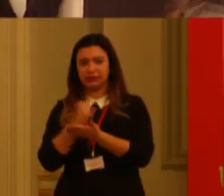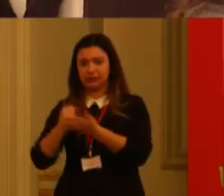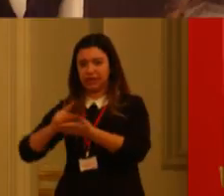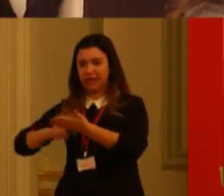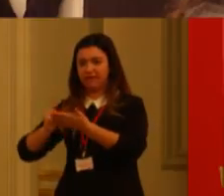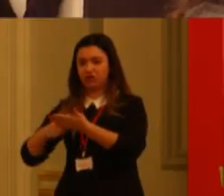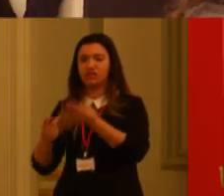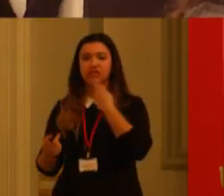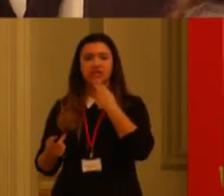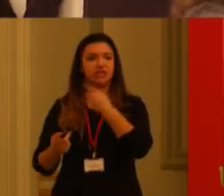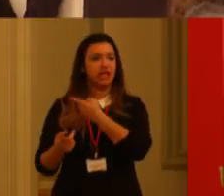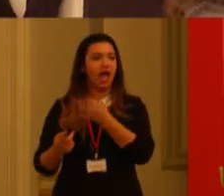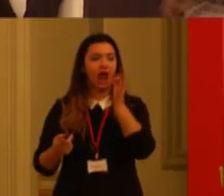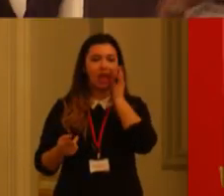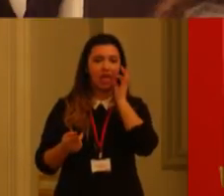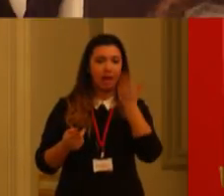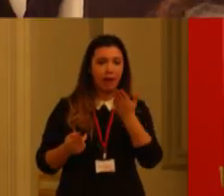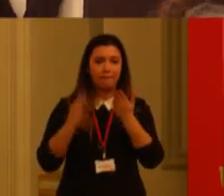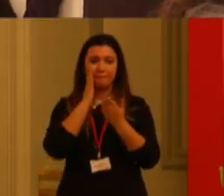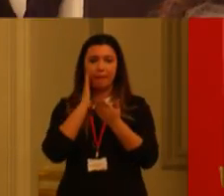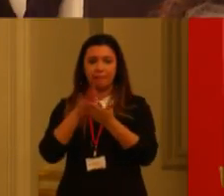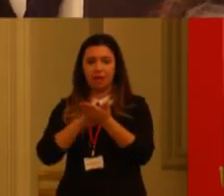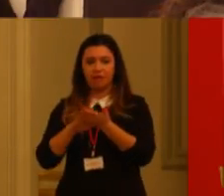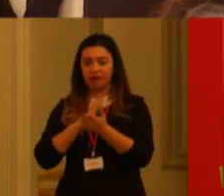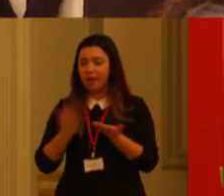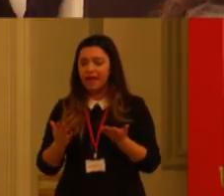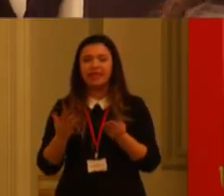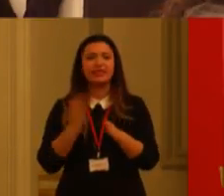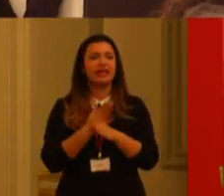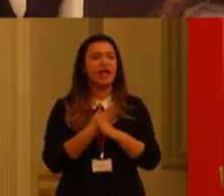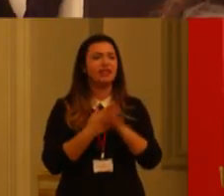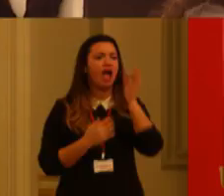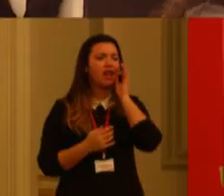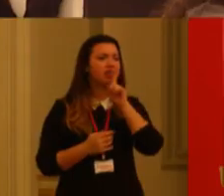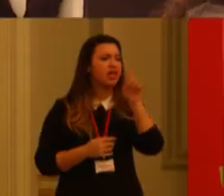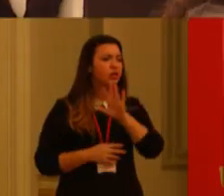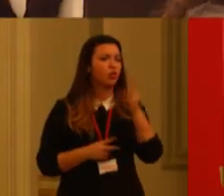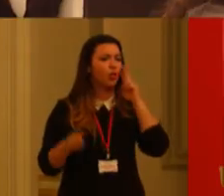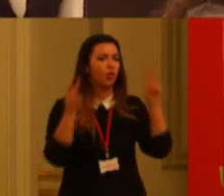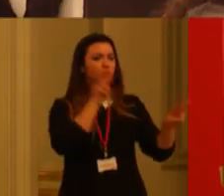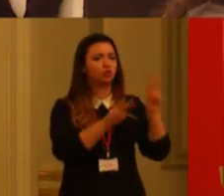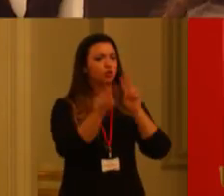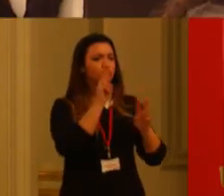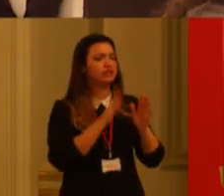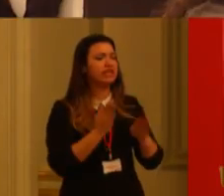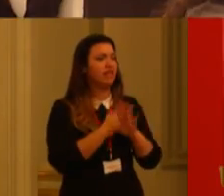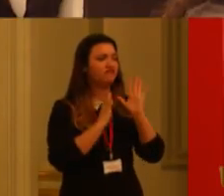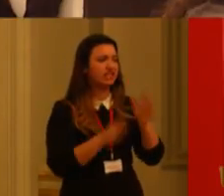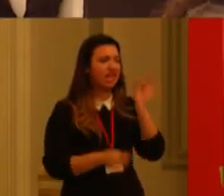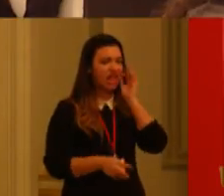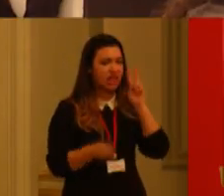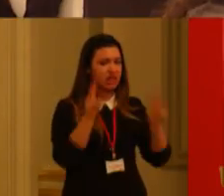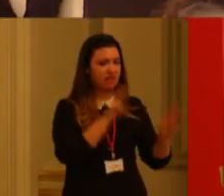transsexual men with pink ID cards. Or lesbians don't think that they live on their own.